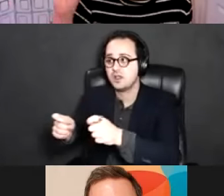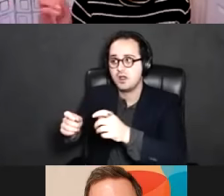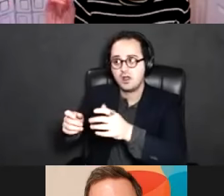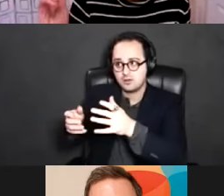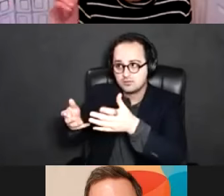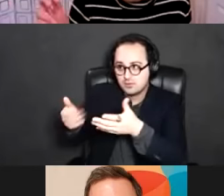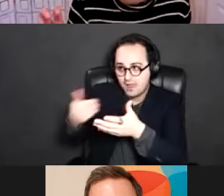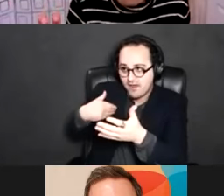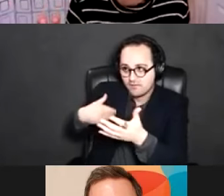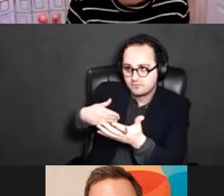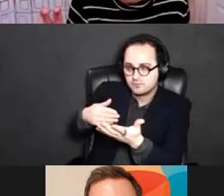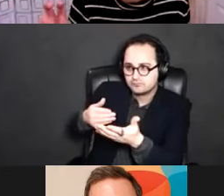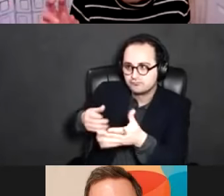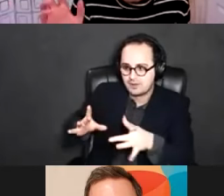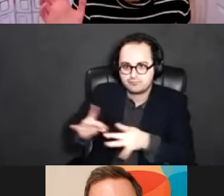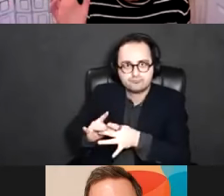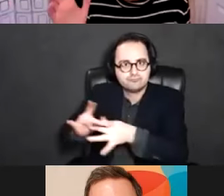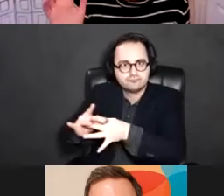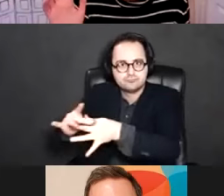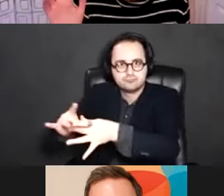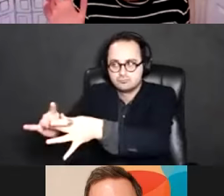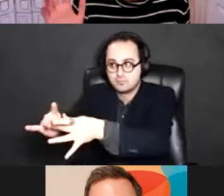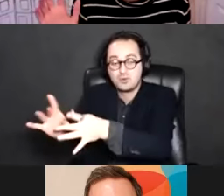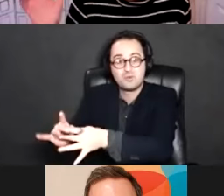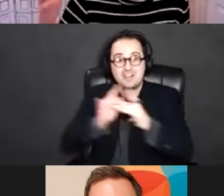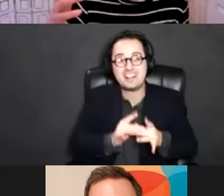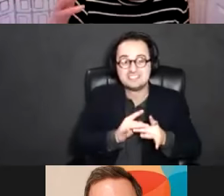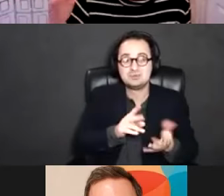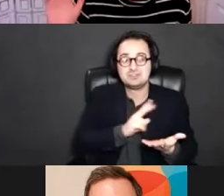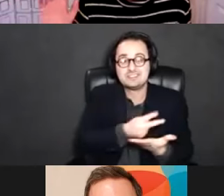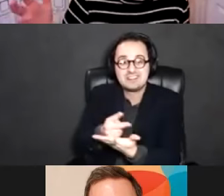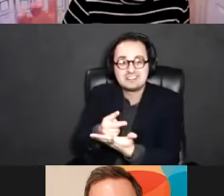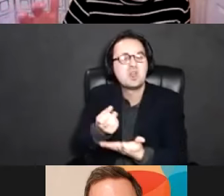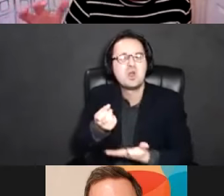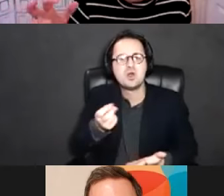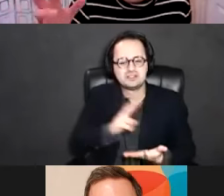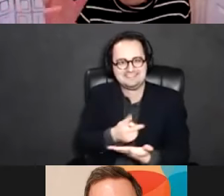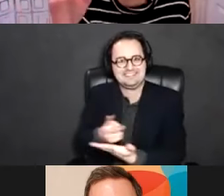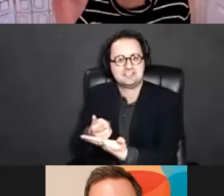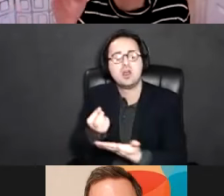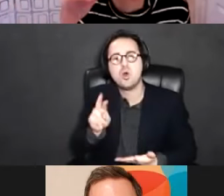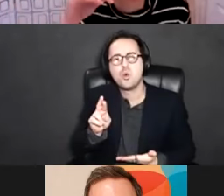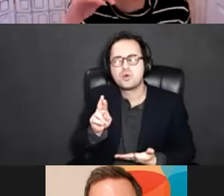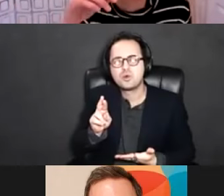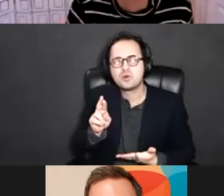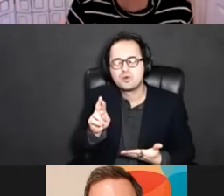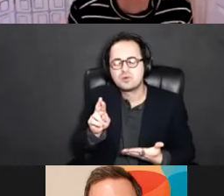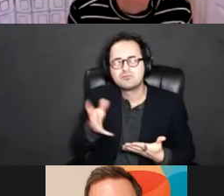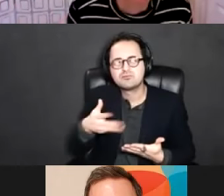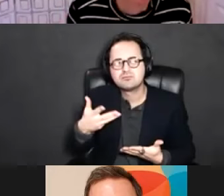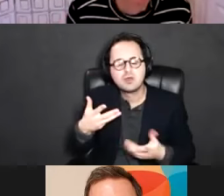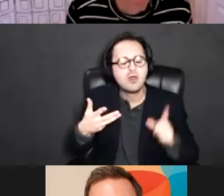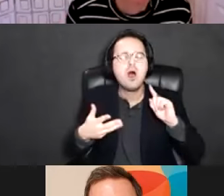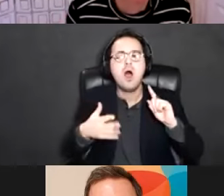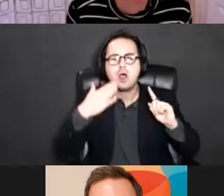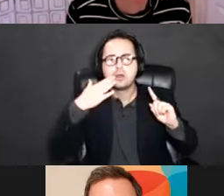are, identified in dyslexia, or would you expect like compensating tracts to develop? Yeah,